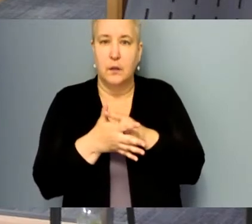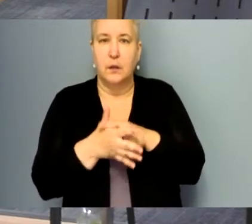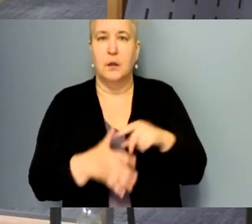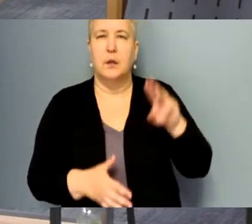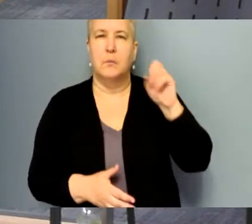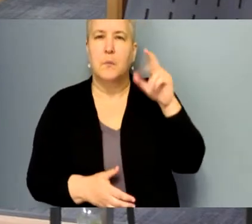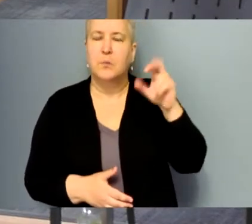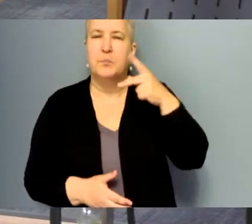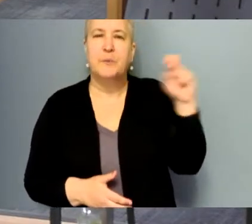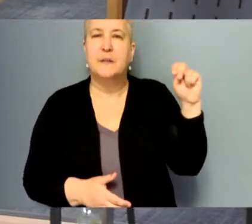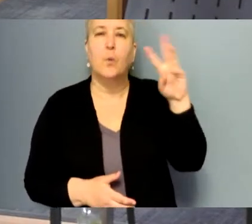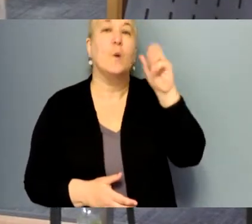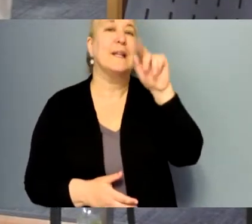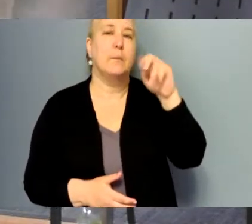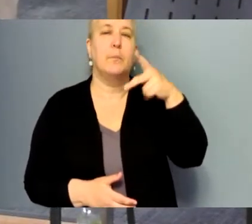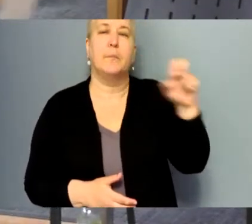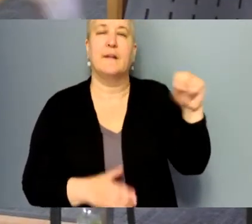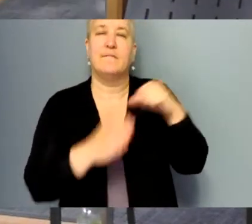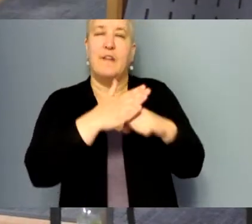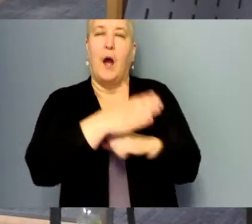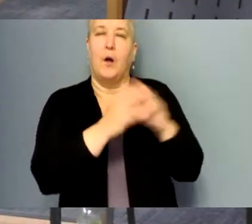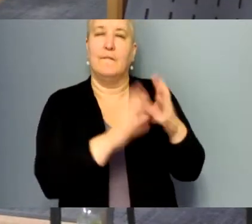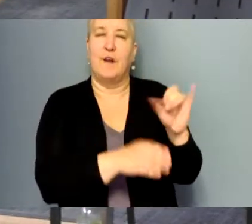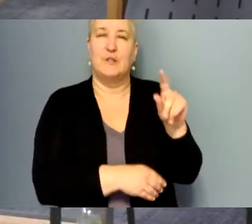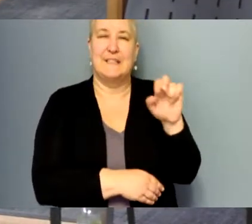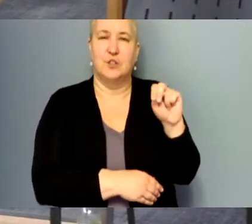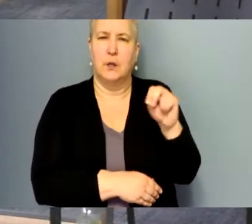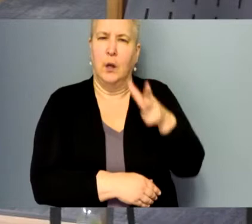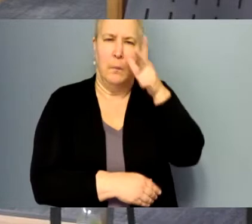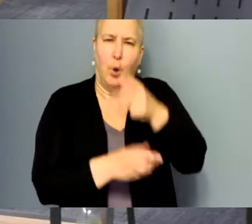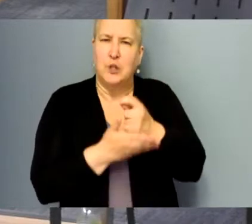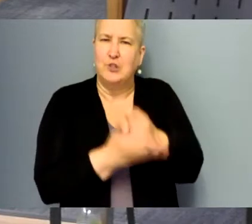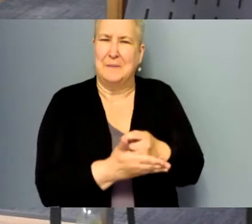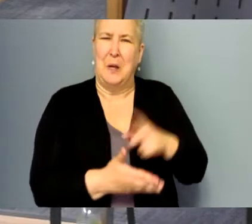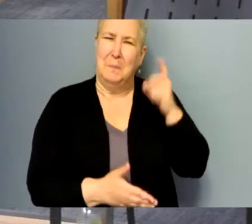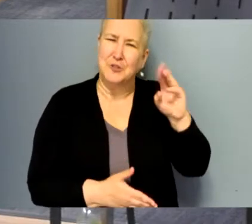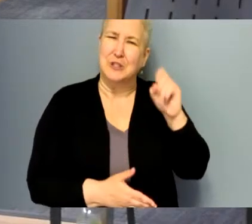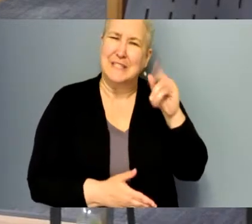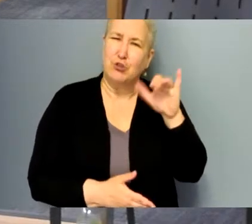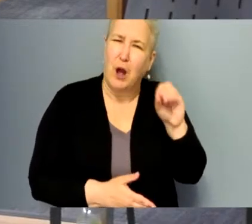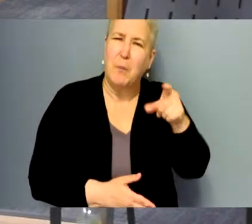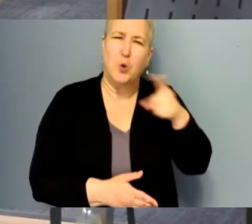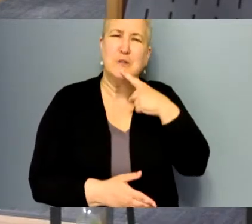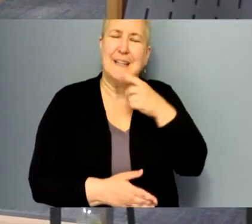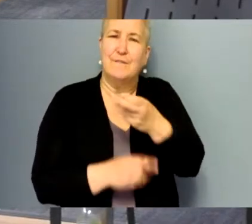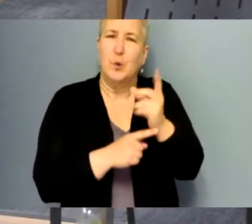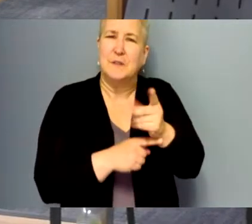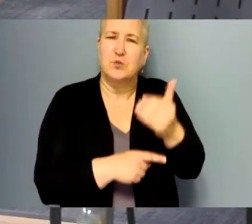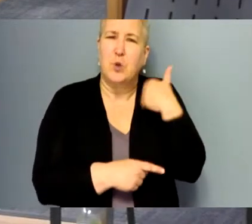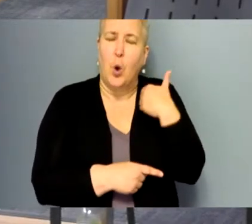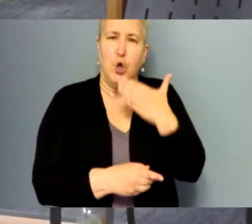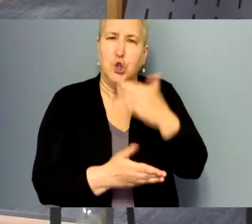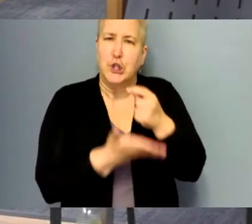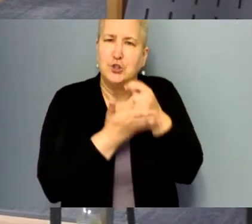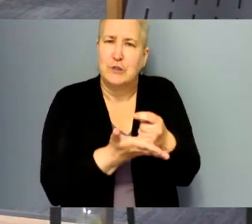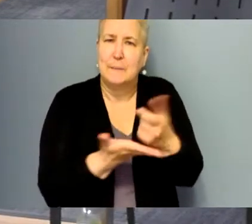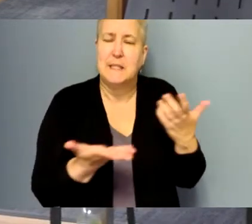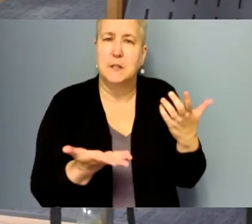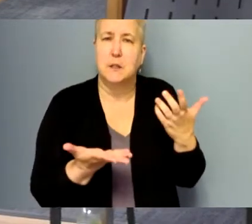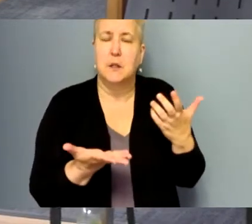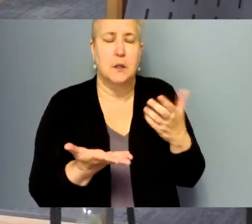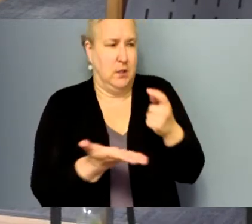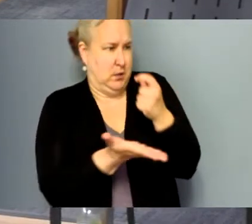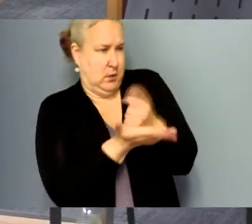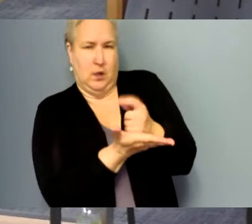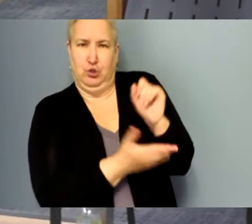Foundation. Poor treatment up there. Mr. Giugiaro, you just said a few minutes ago, good treatment. The treatment